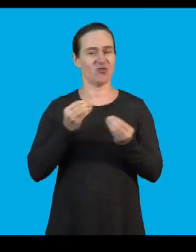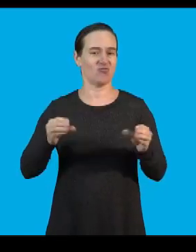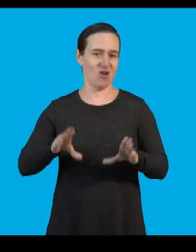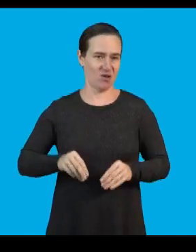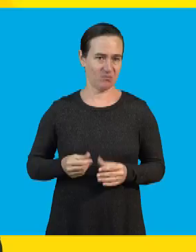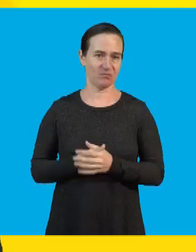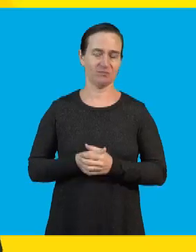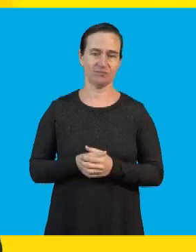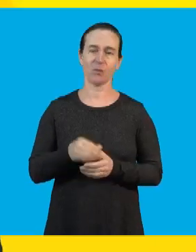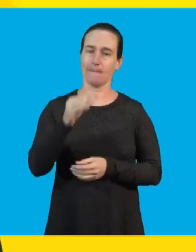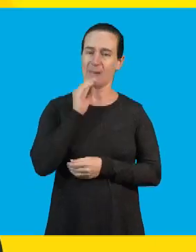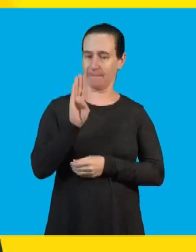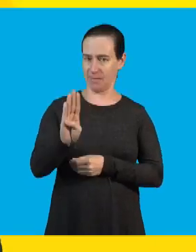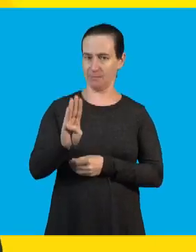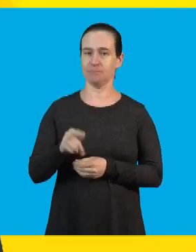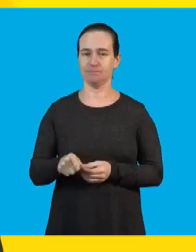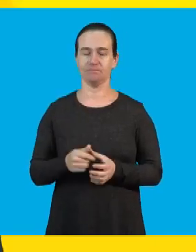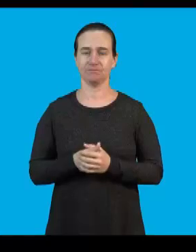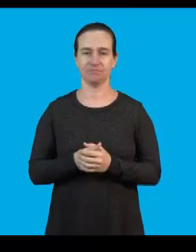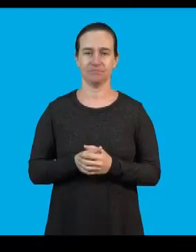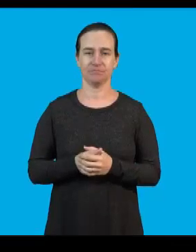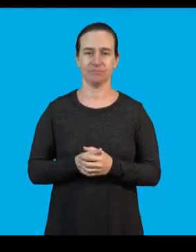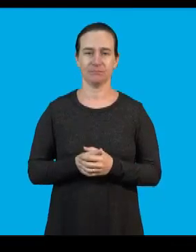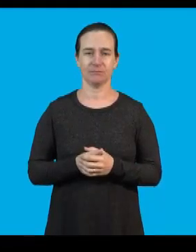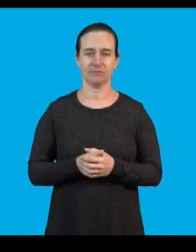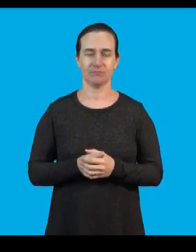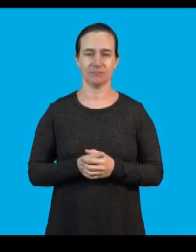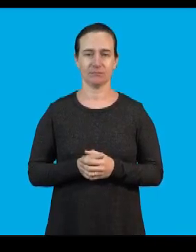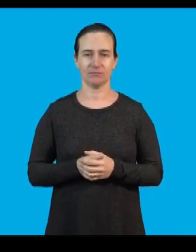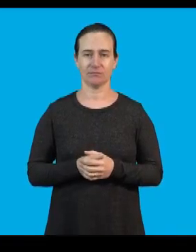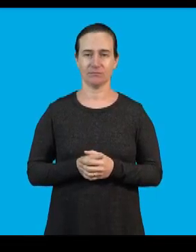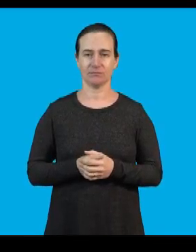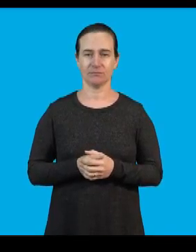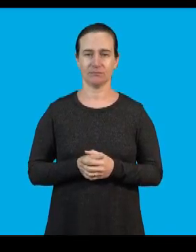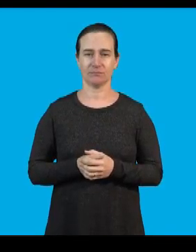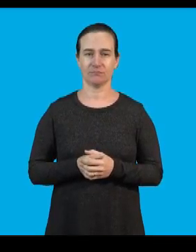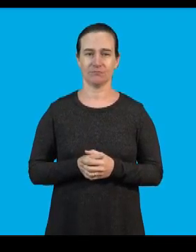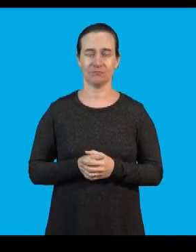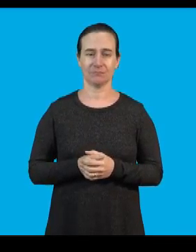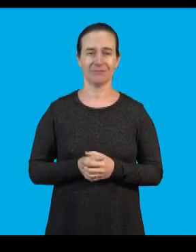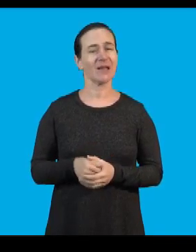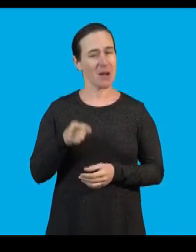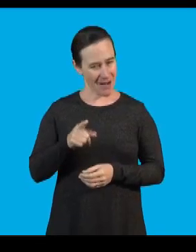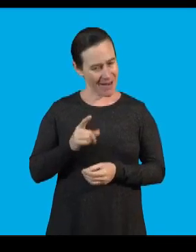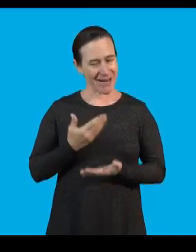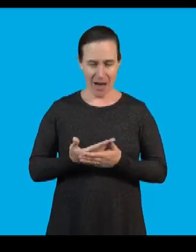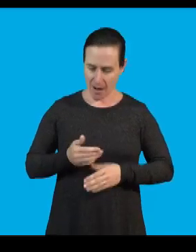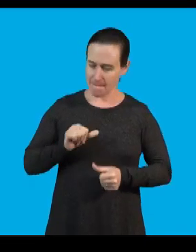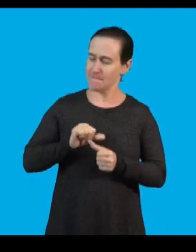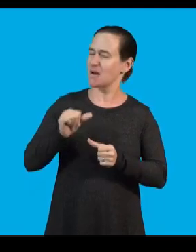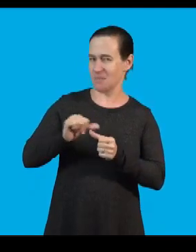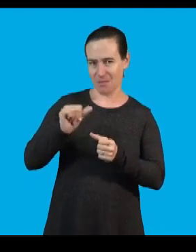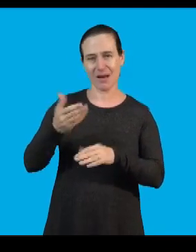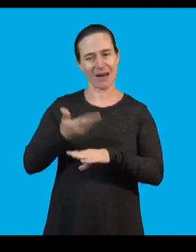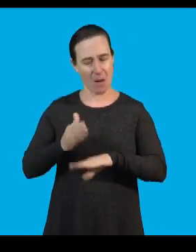many kids are adopted, right? So that means we're going to go for the number that they're